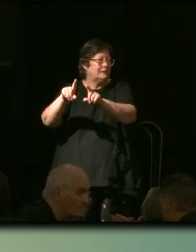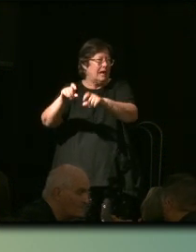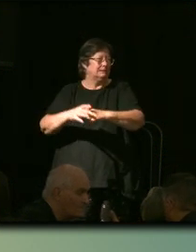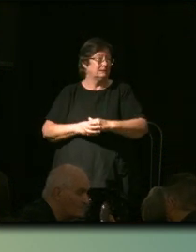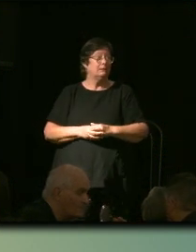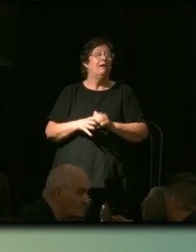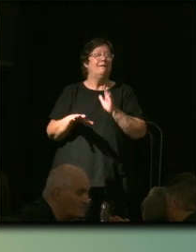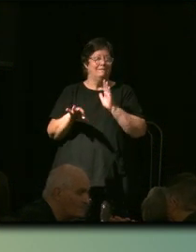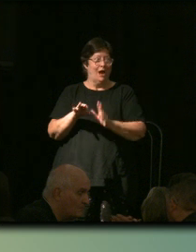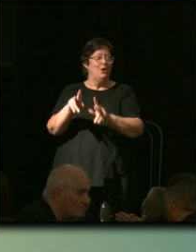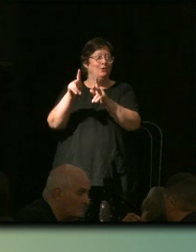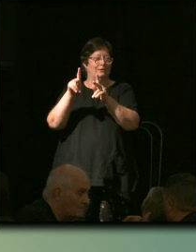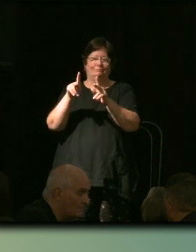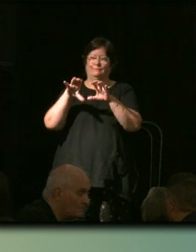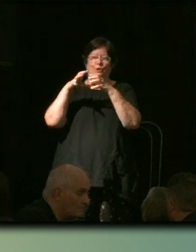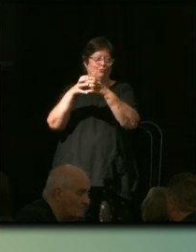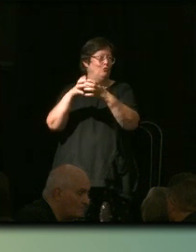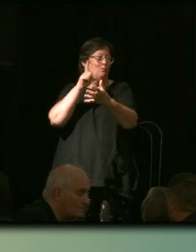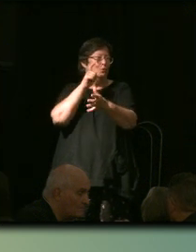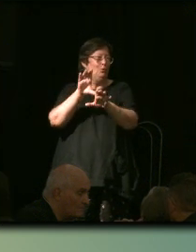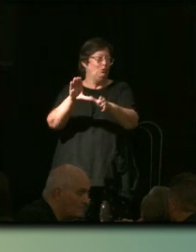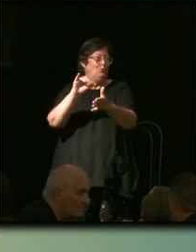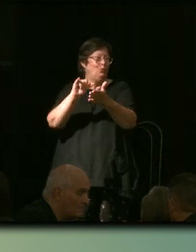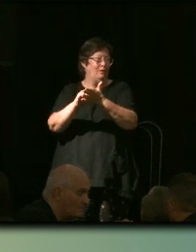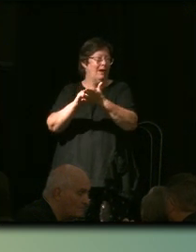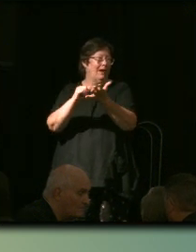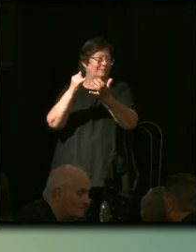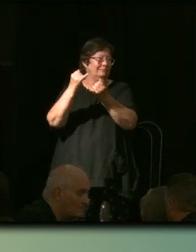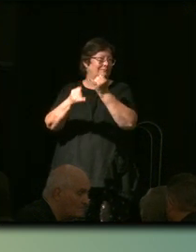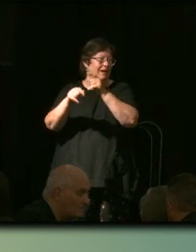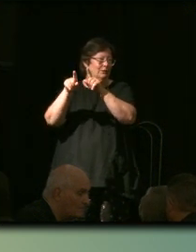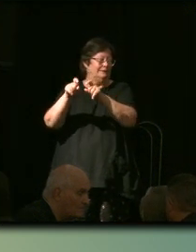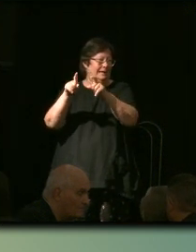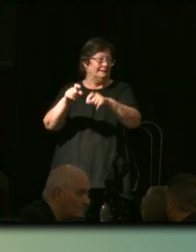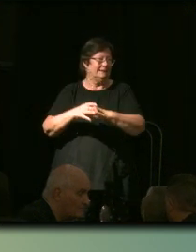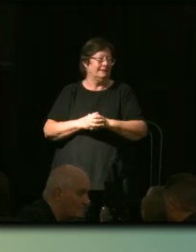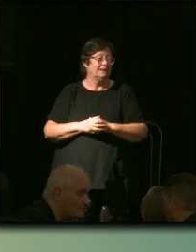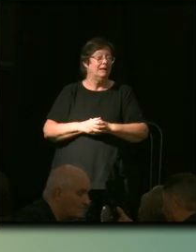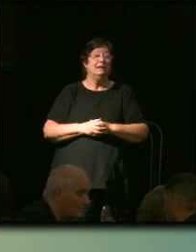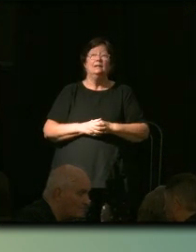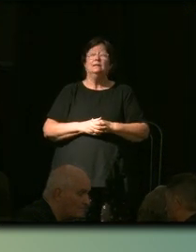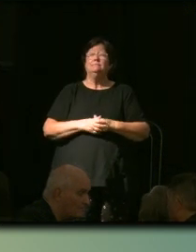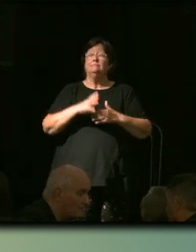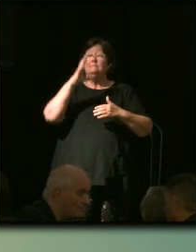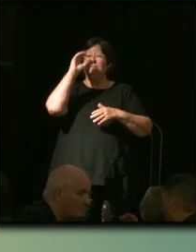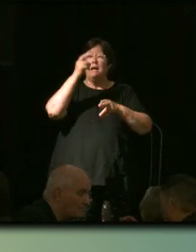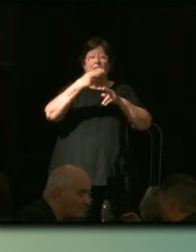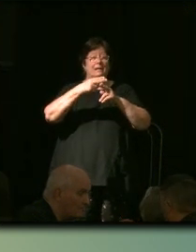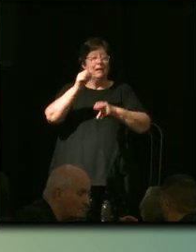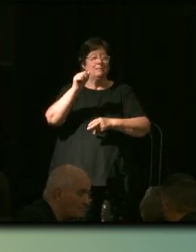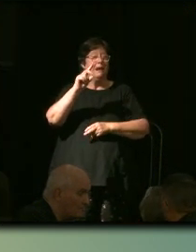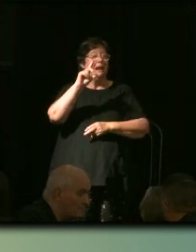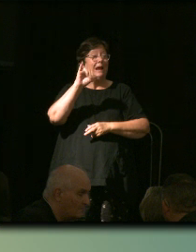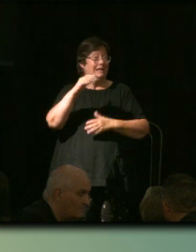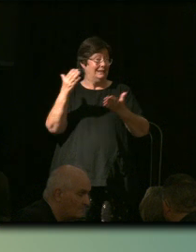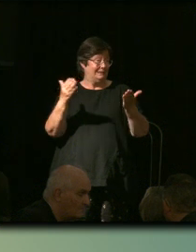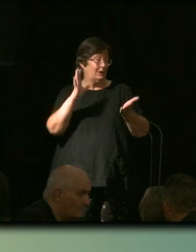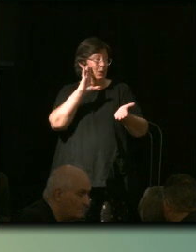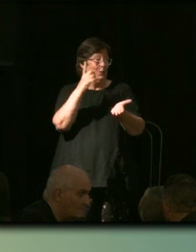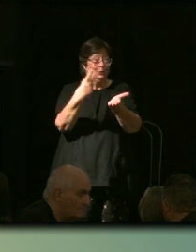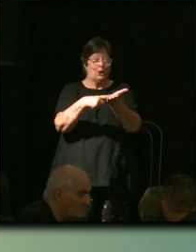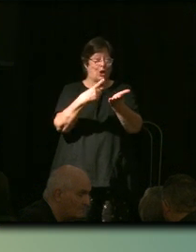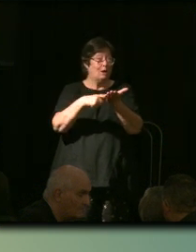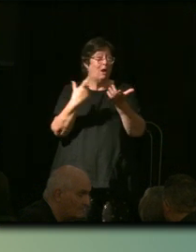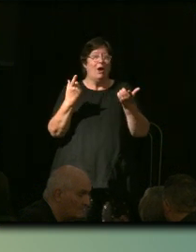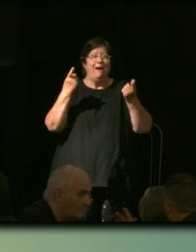now found in Thea, and Andy is here to talk about the next steps